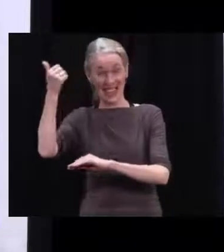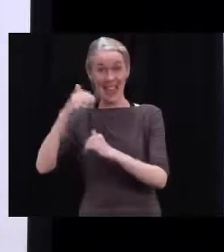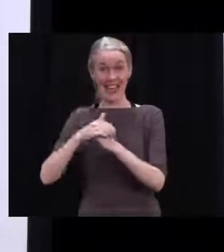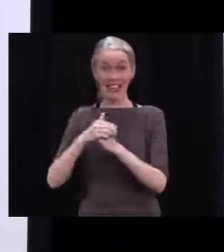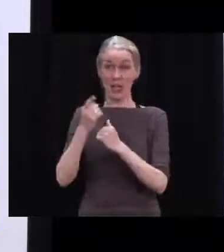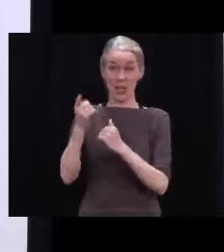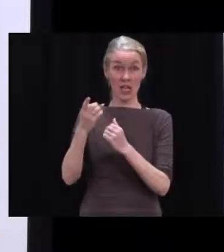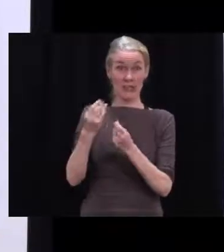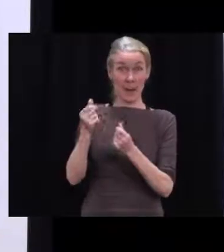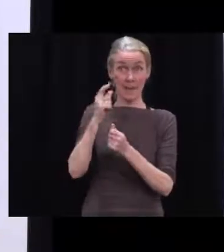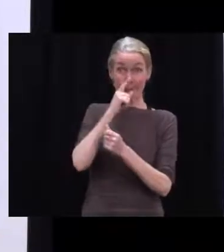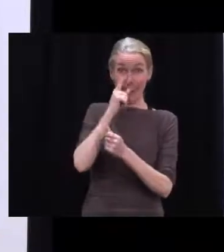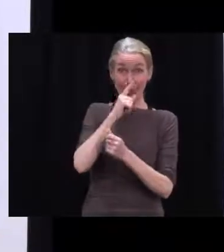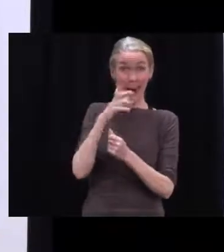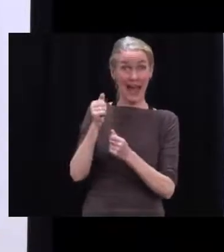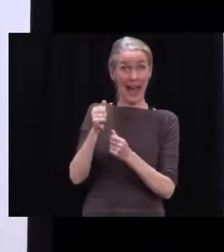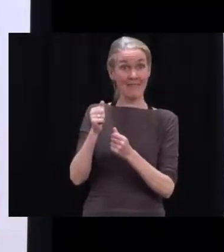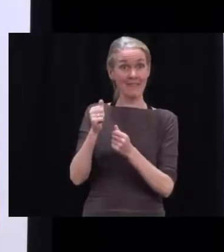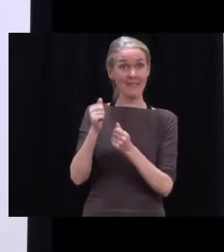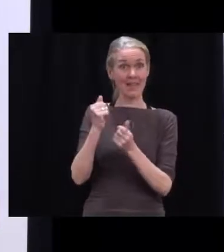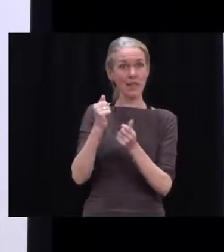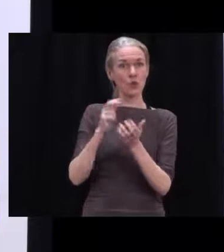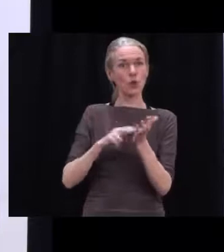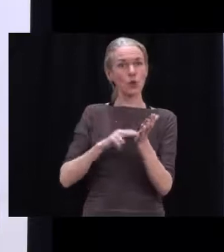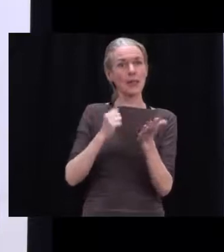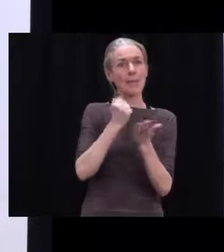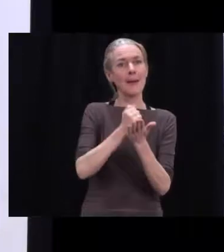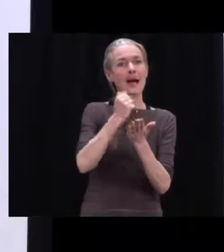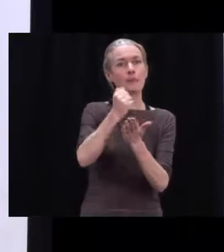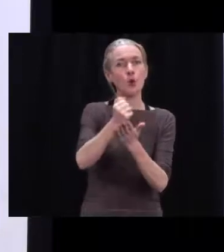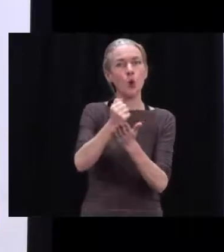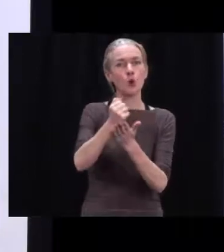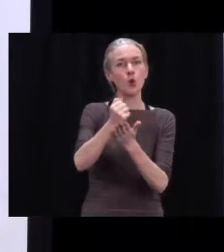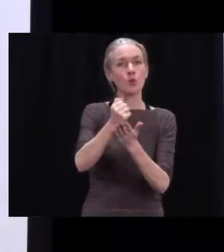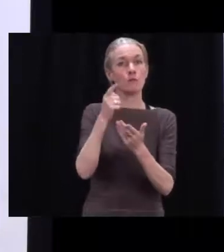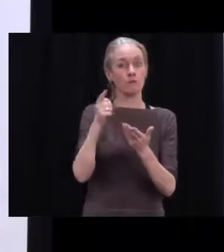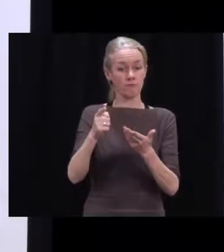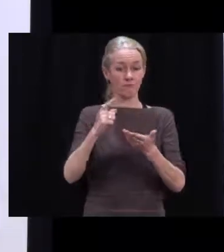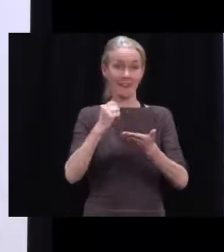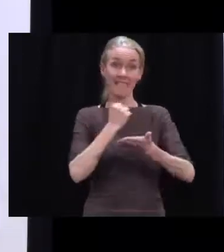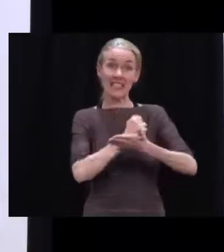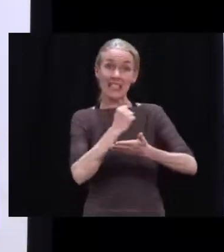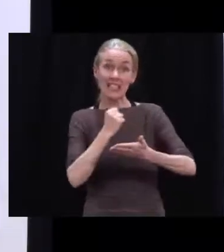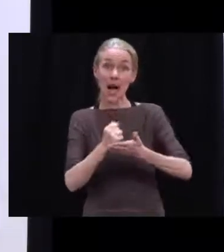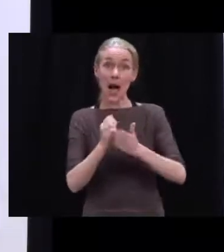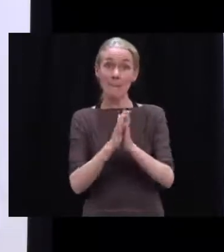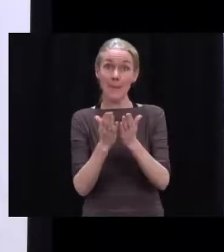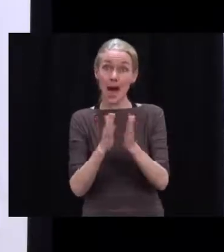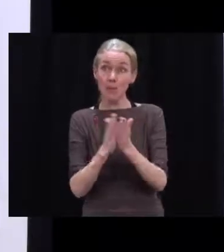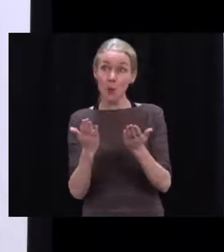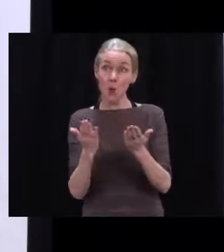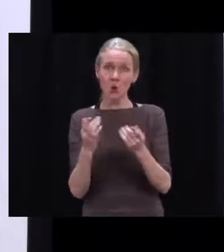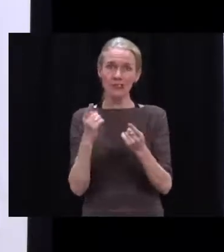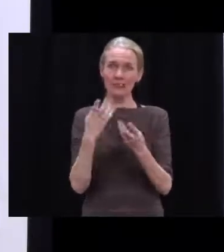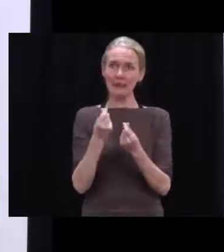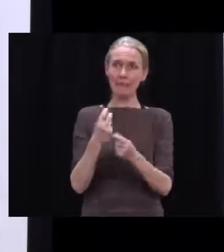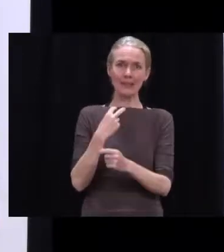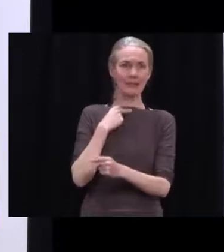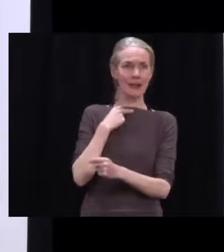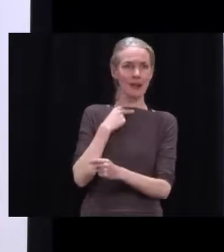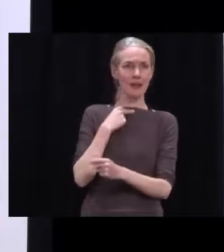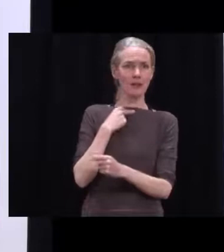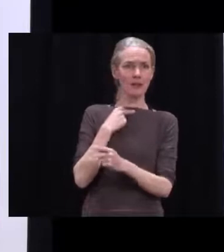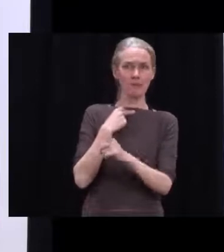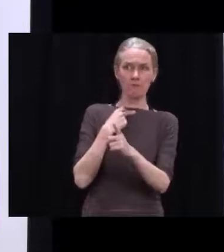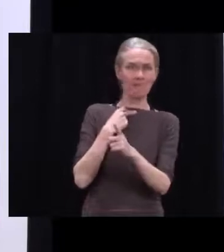didn't get everyone out. What's the plan now? Is there any way to help them? And do you have a message for some of those people with